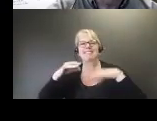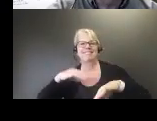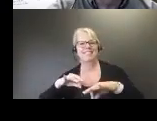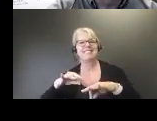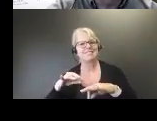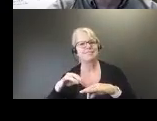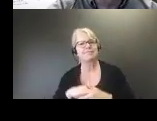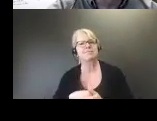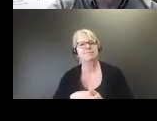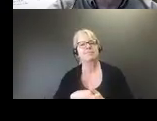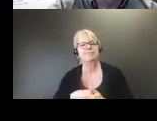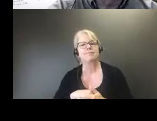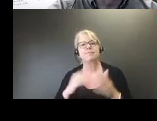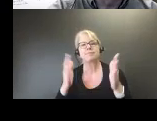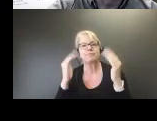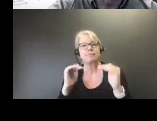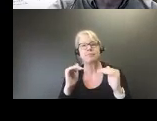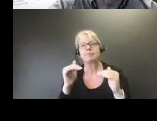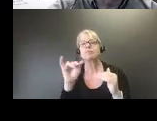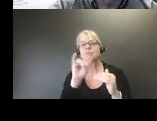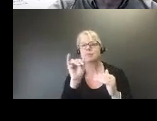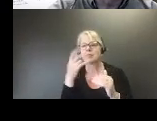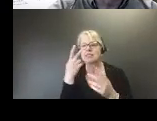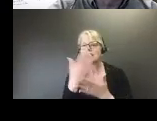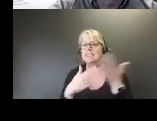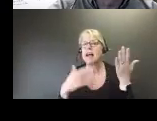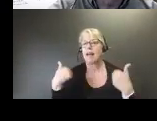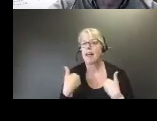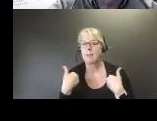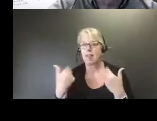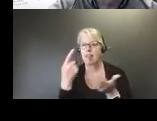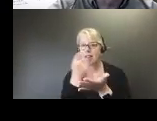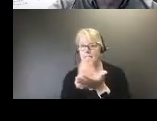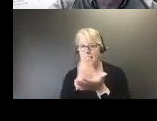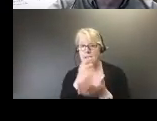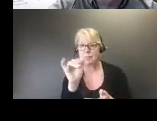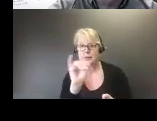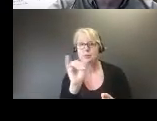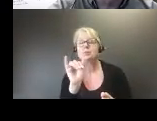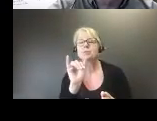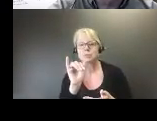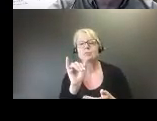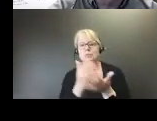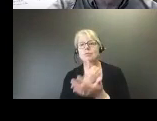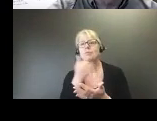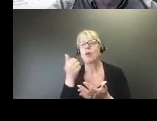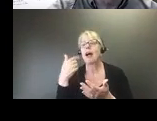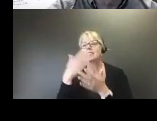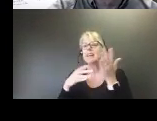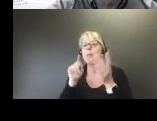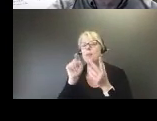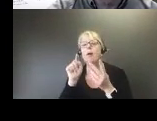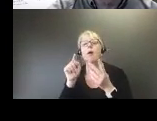Increasingly, we're seeing examples of animal-based interventions, in particular the use of robotic